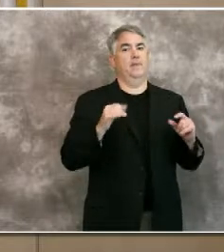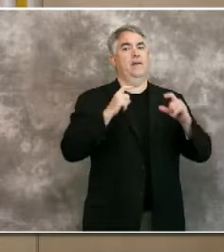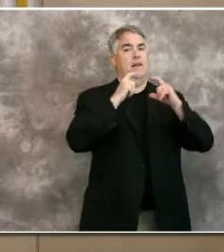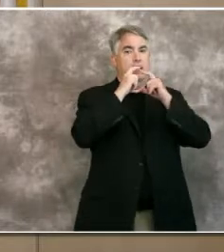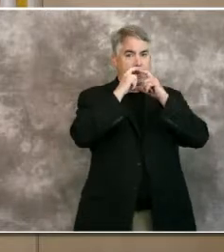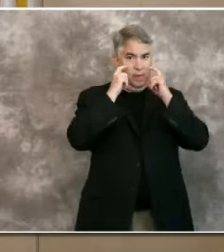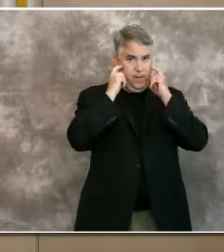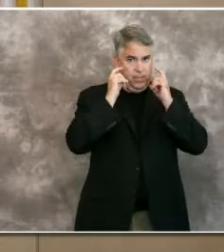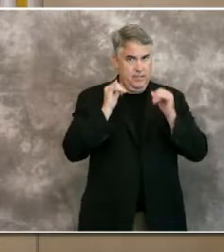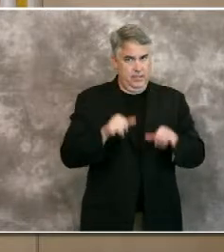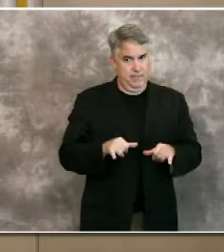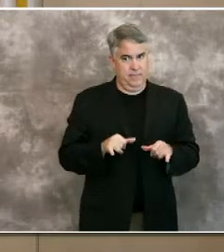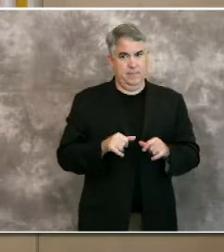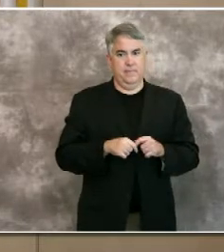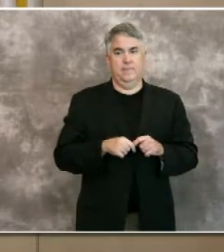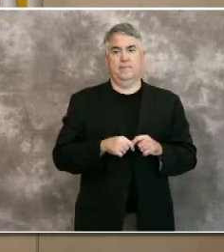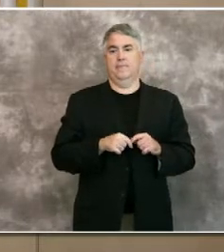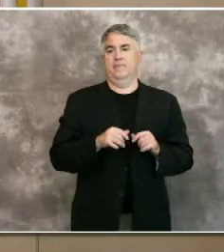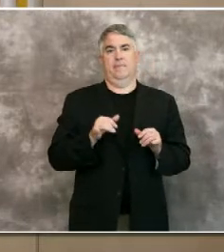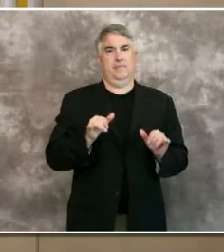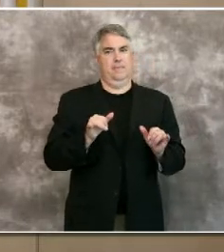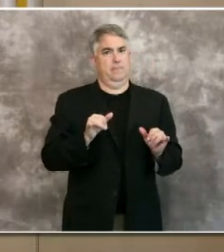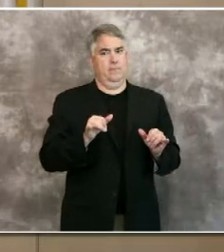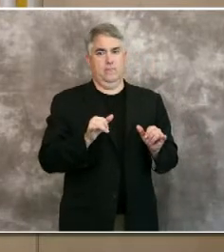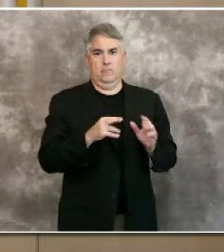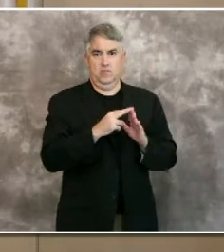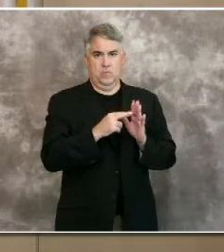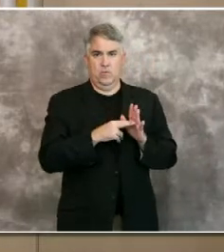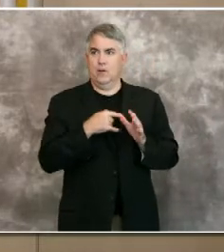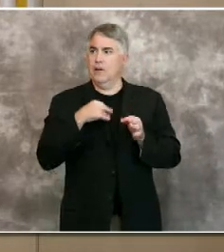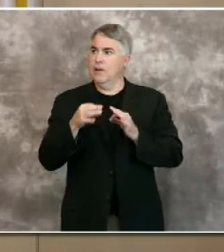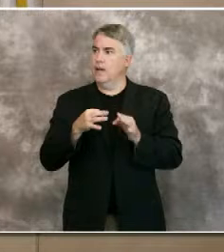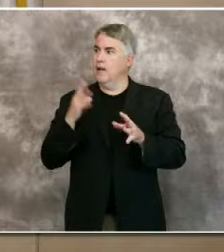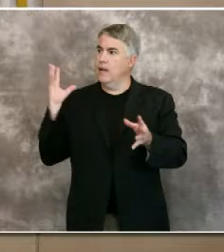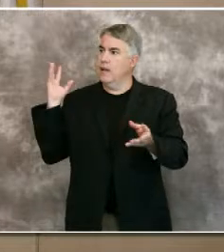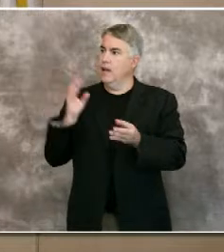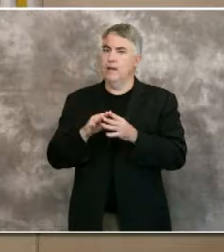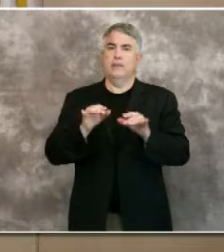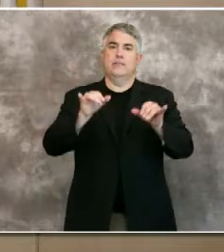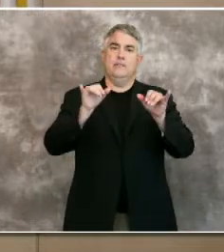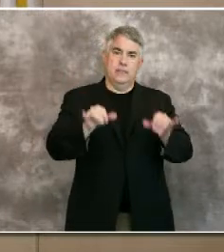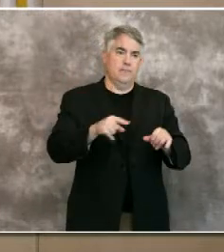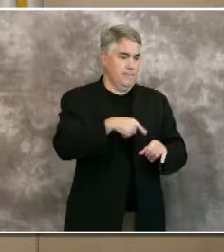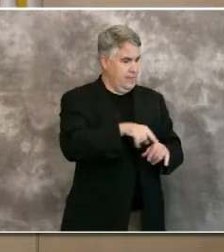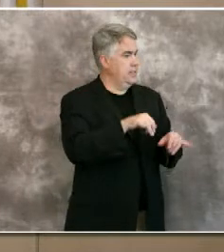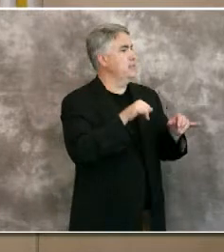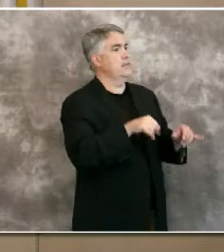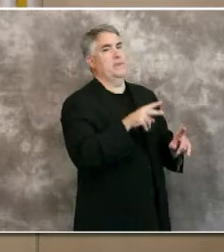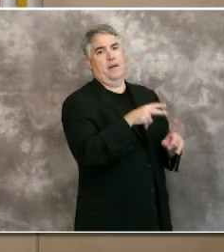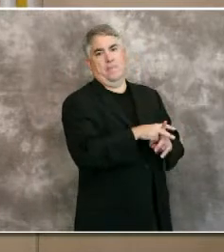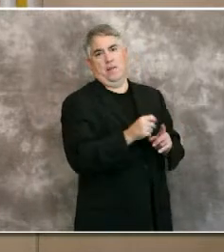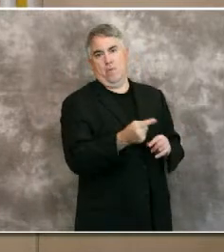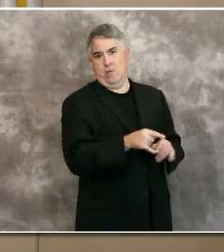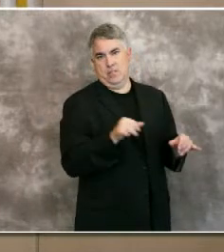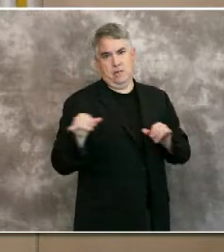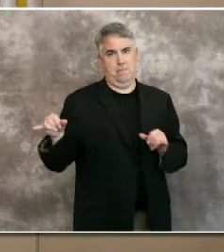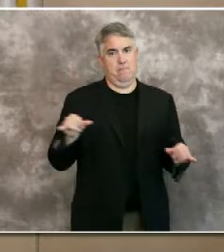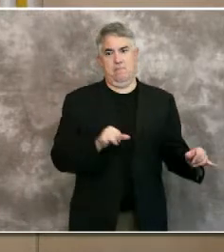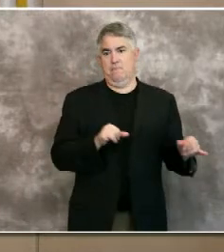coverings, everything that we constantly talk about. They can conduct practice, but again,